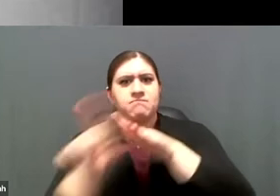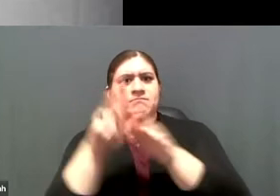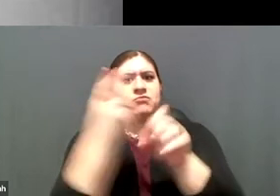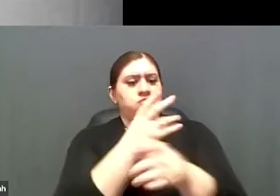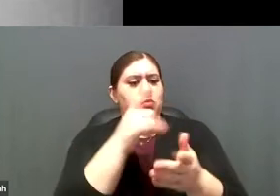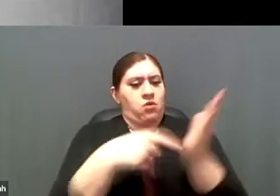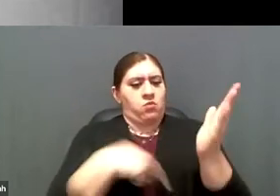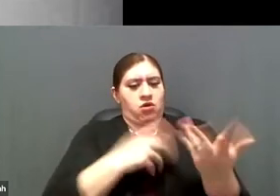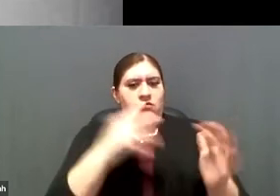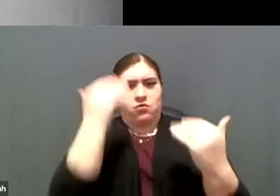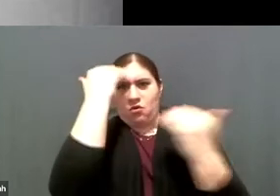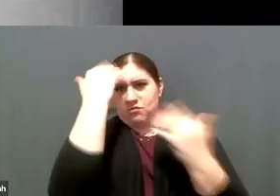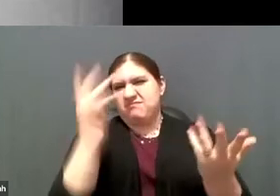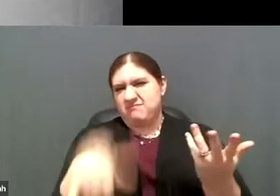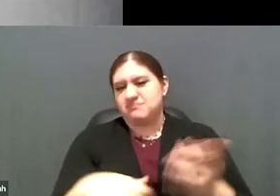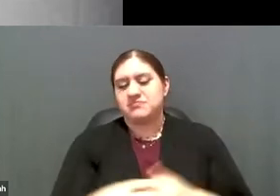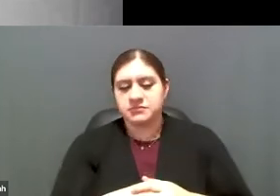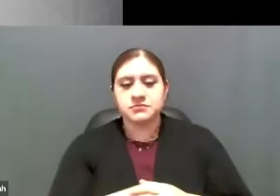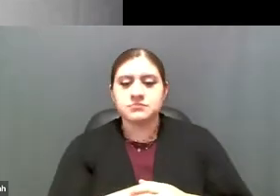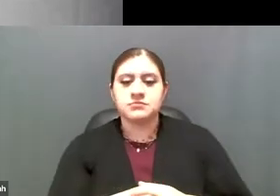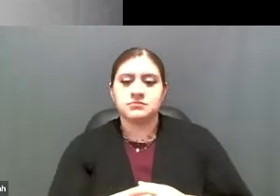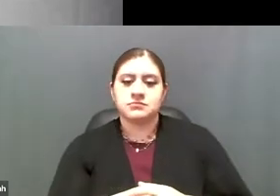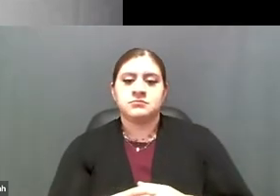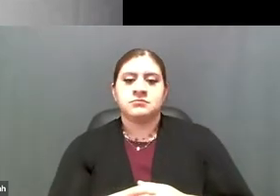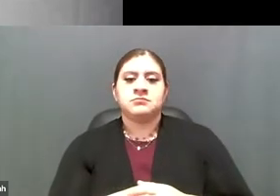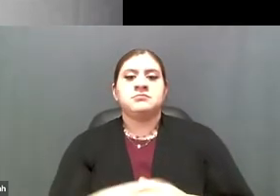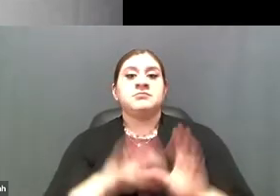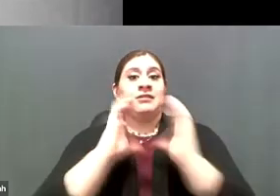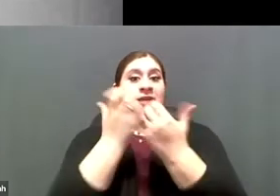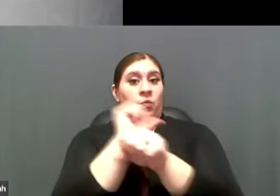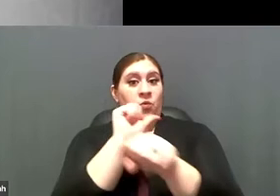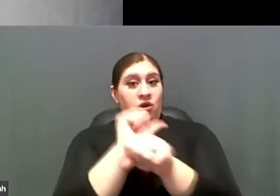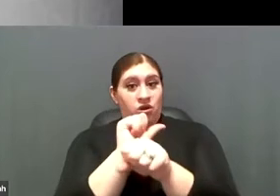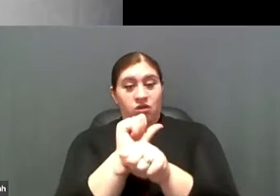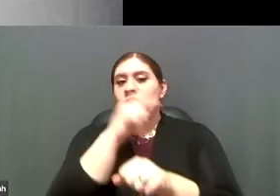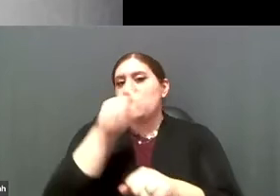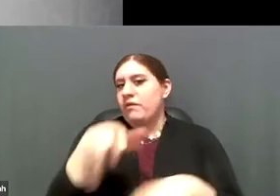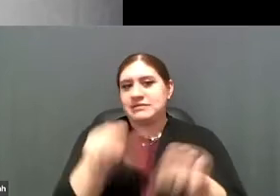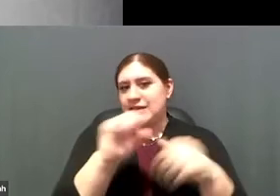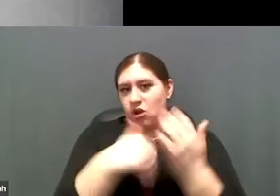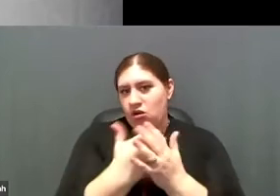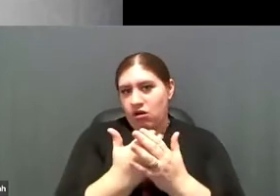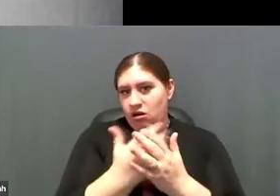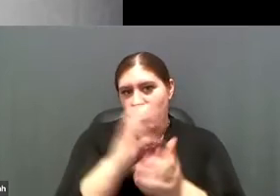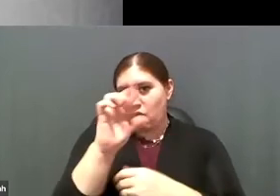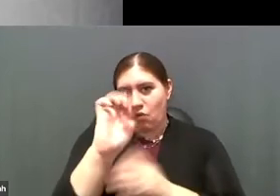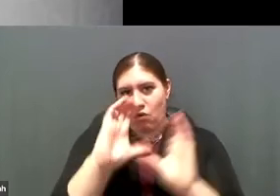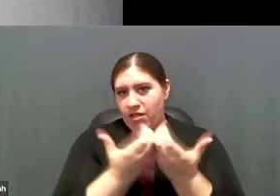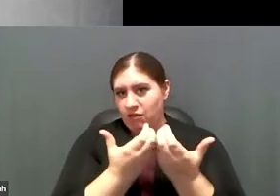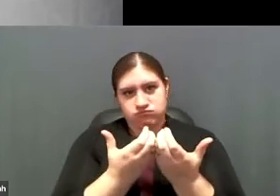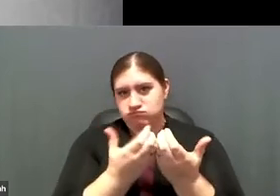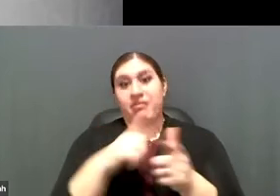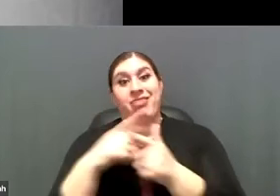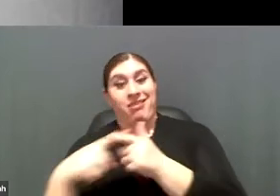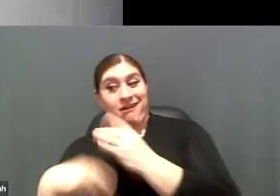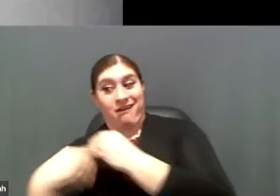we know? Okay. Now, the coursework can be, you don't have to take all core courses and then take all the supporting